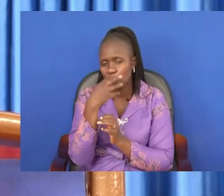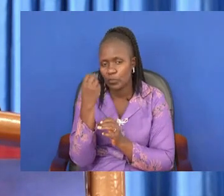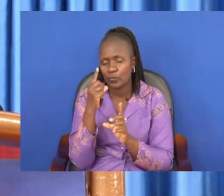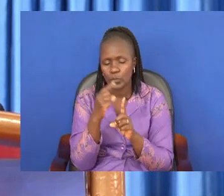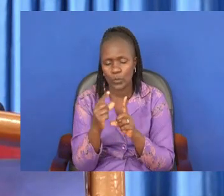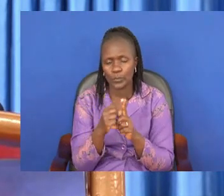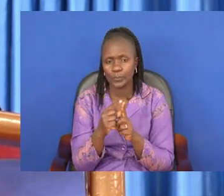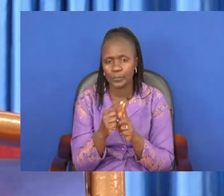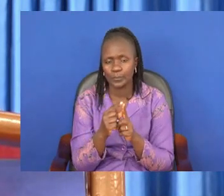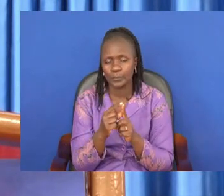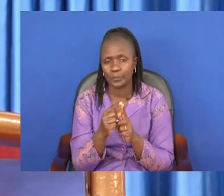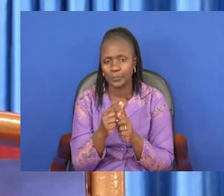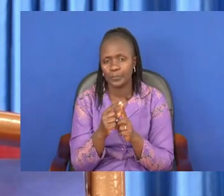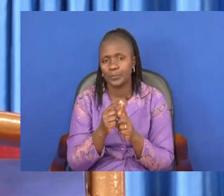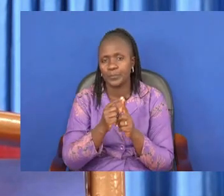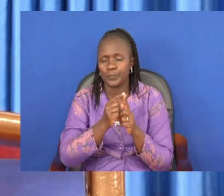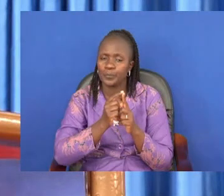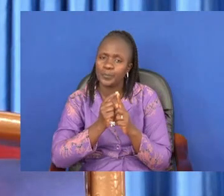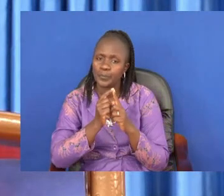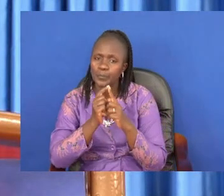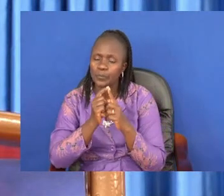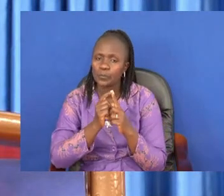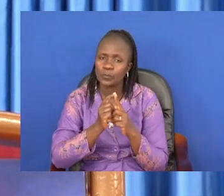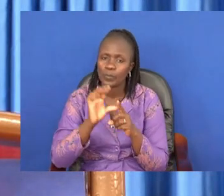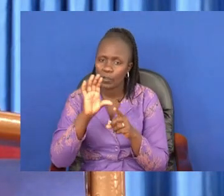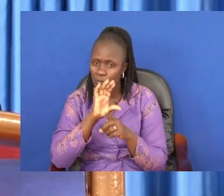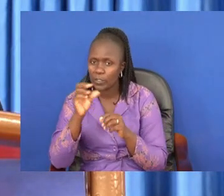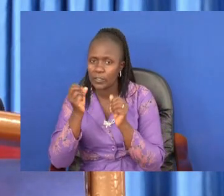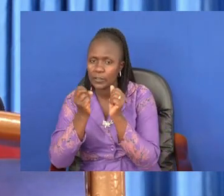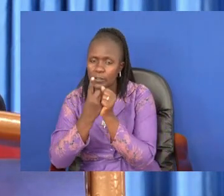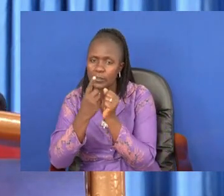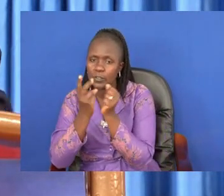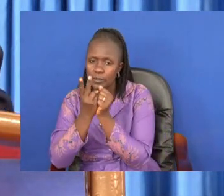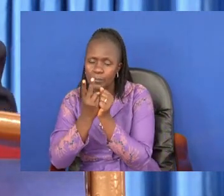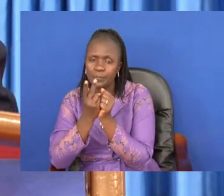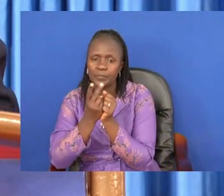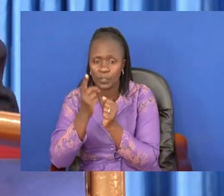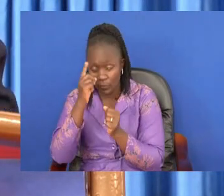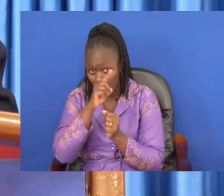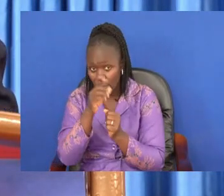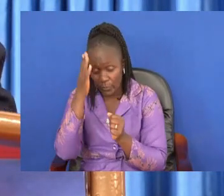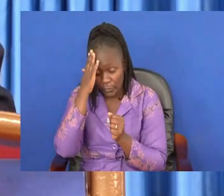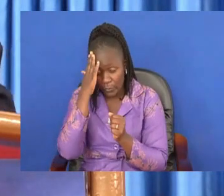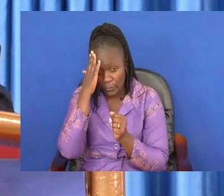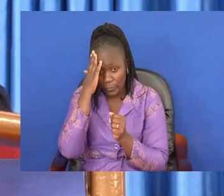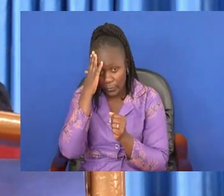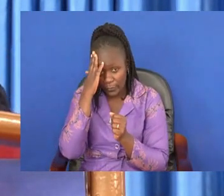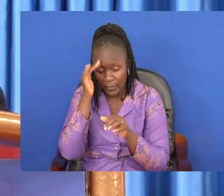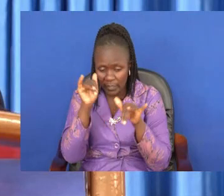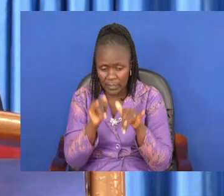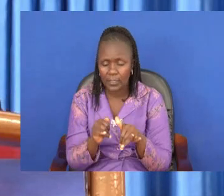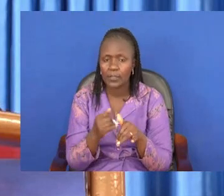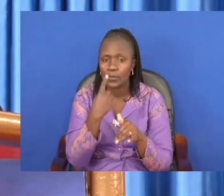words, 1 Thessalonians chapter 2, verse 11 and 12, the Bible says, for you know that we dealt with